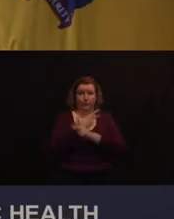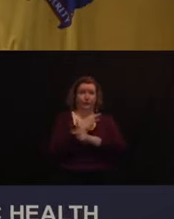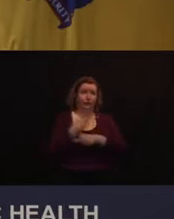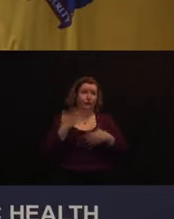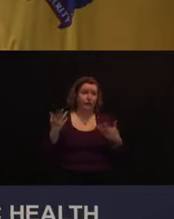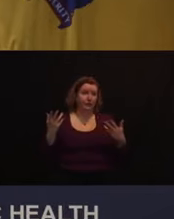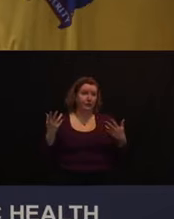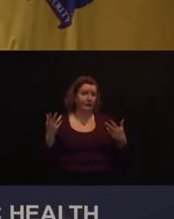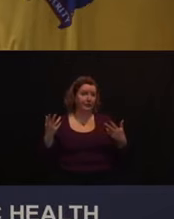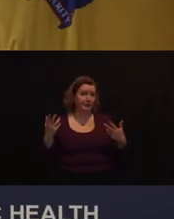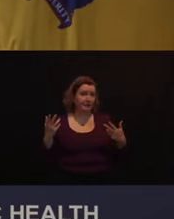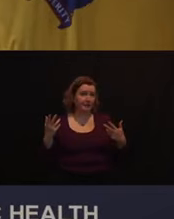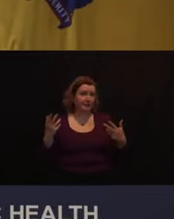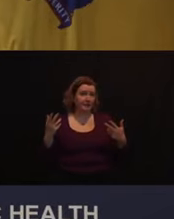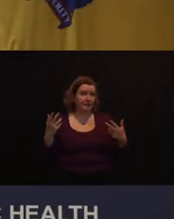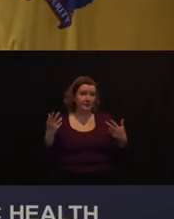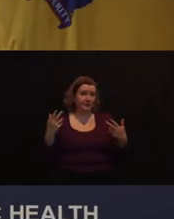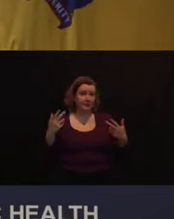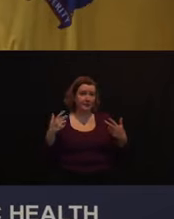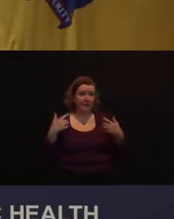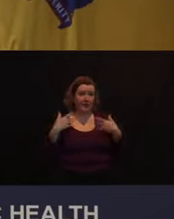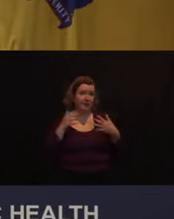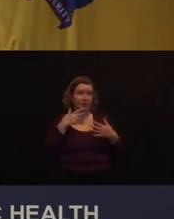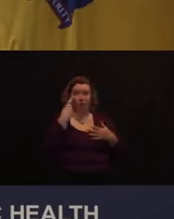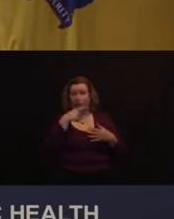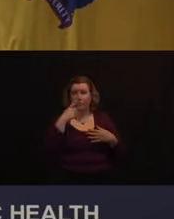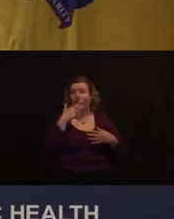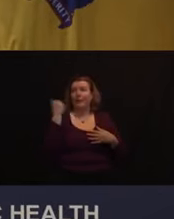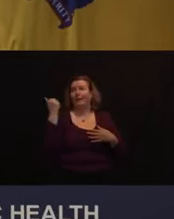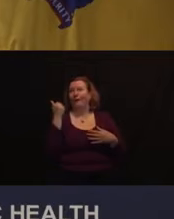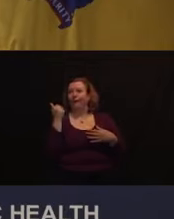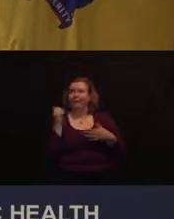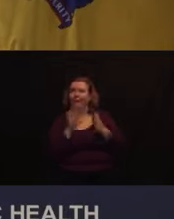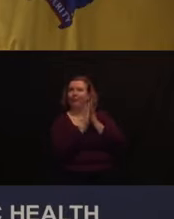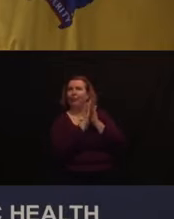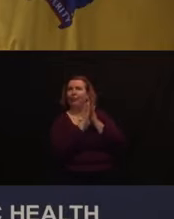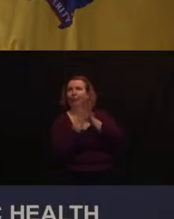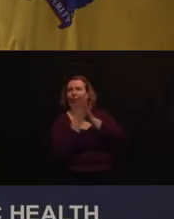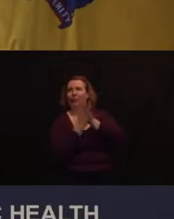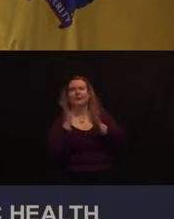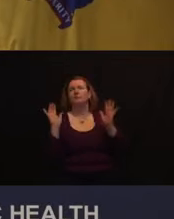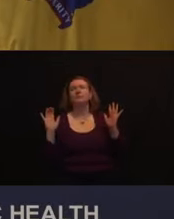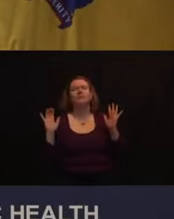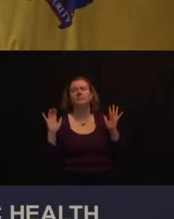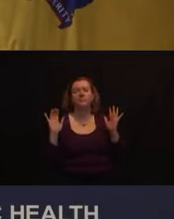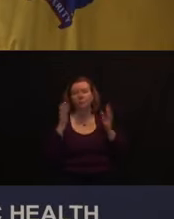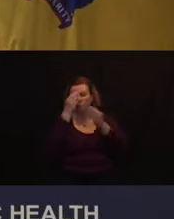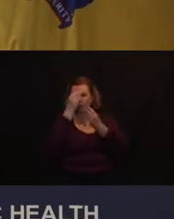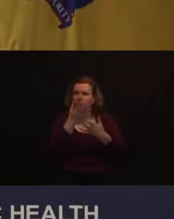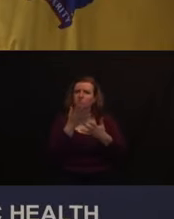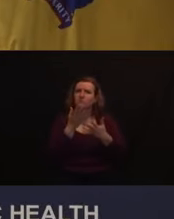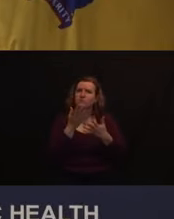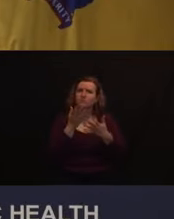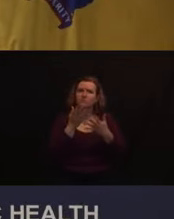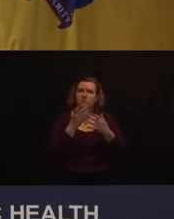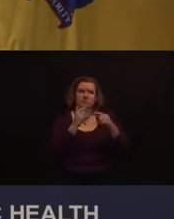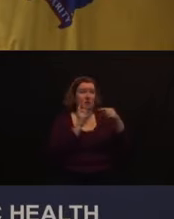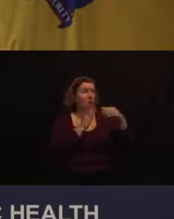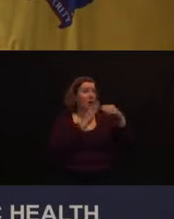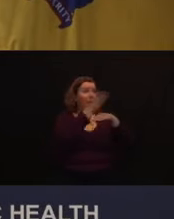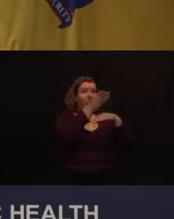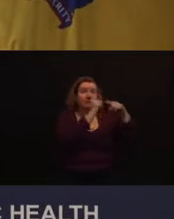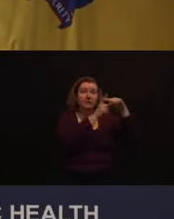or better than it is, by the way. We're not going to do that either. We want to call balls and strikes and call it as we see it. Dave, with that,